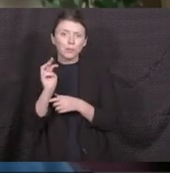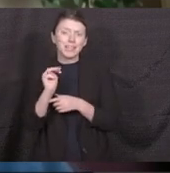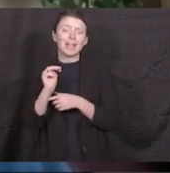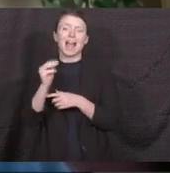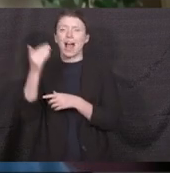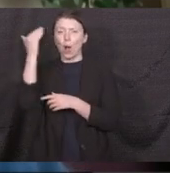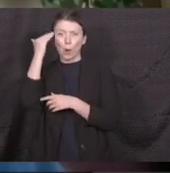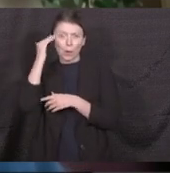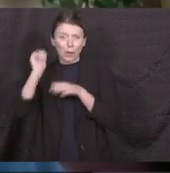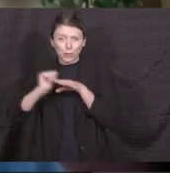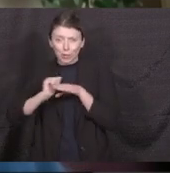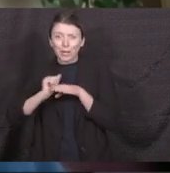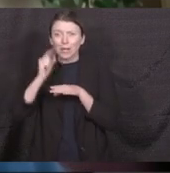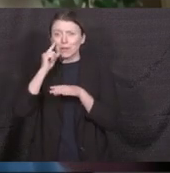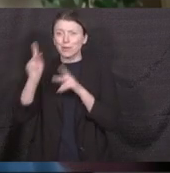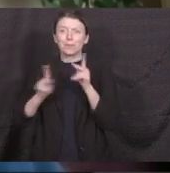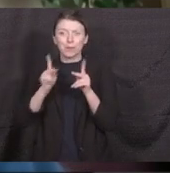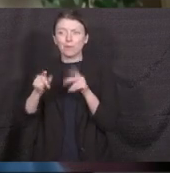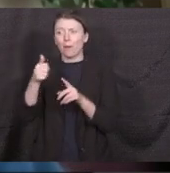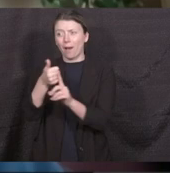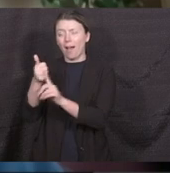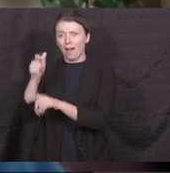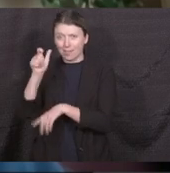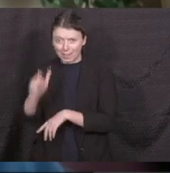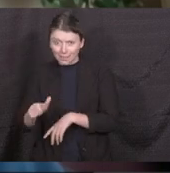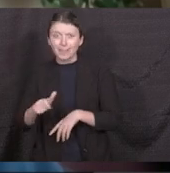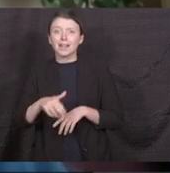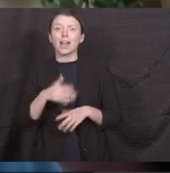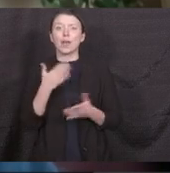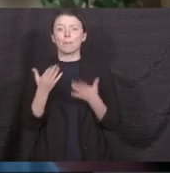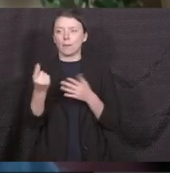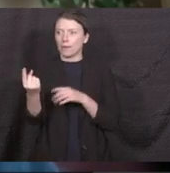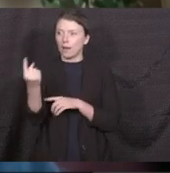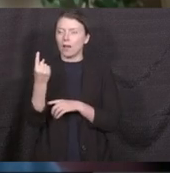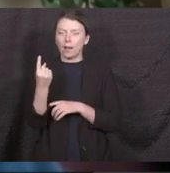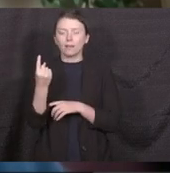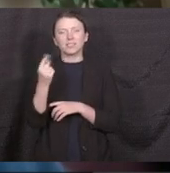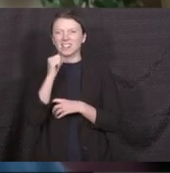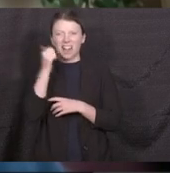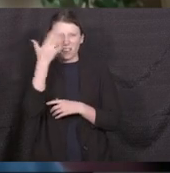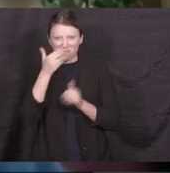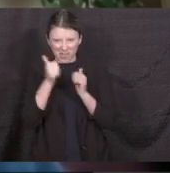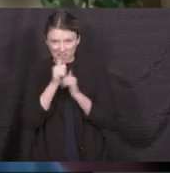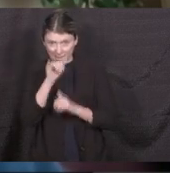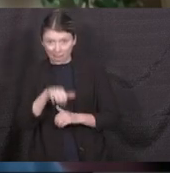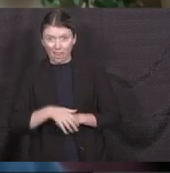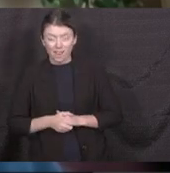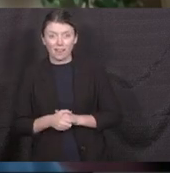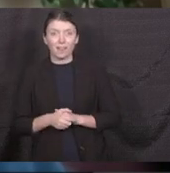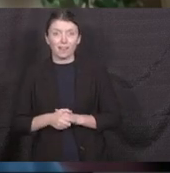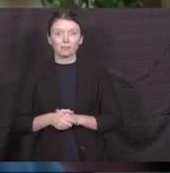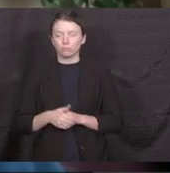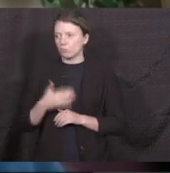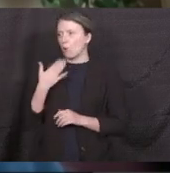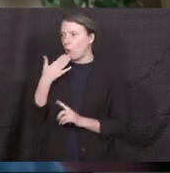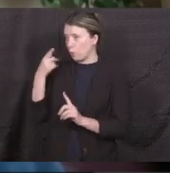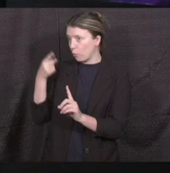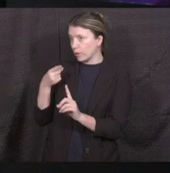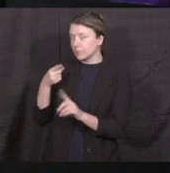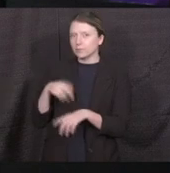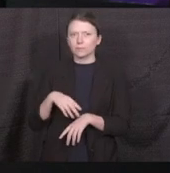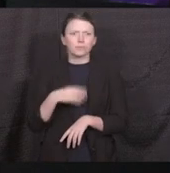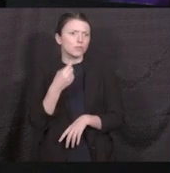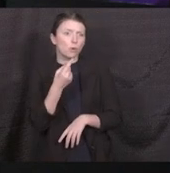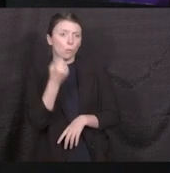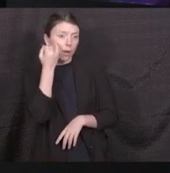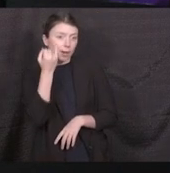more for people who need it, who might be coming into it, who aren't as familiar with it. That's just one idea. That's a great